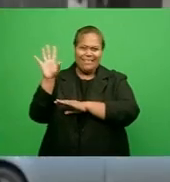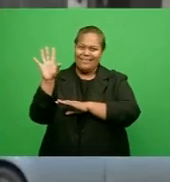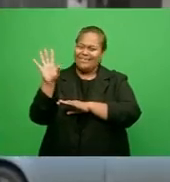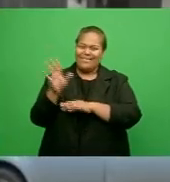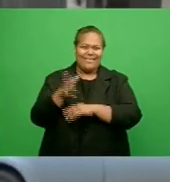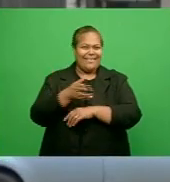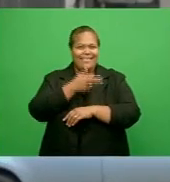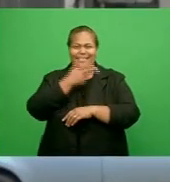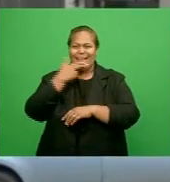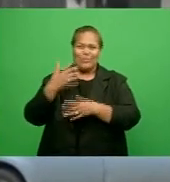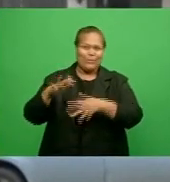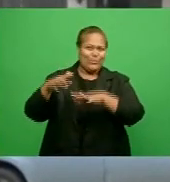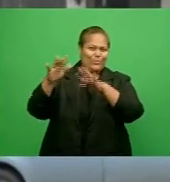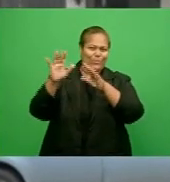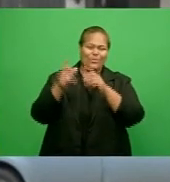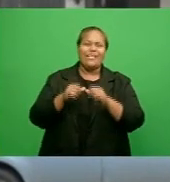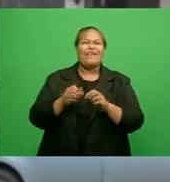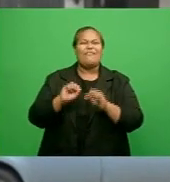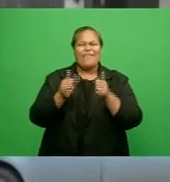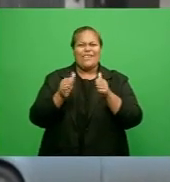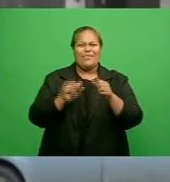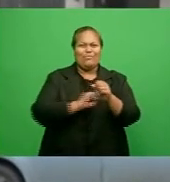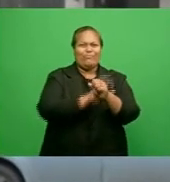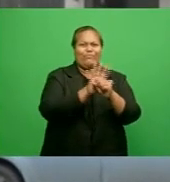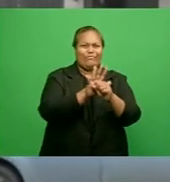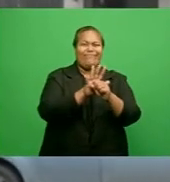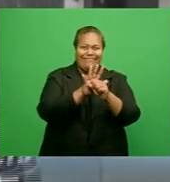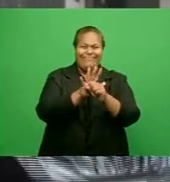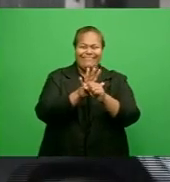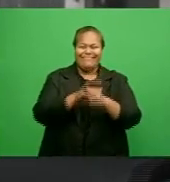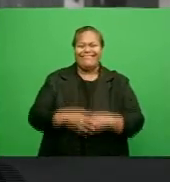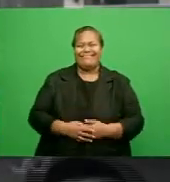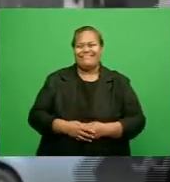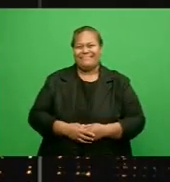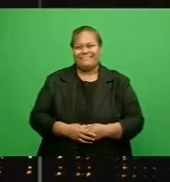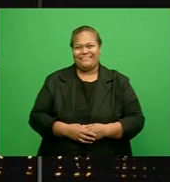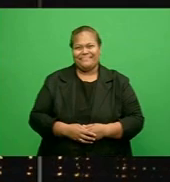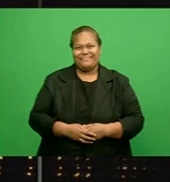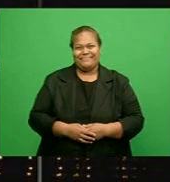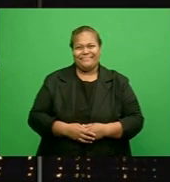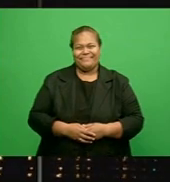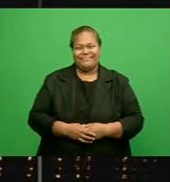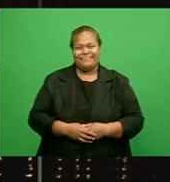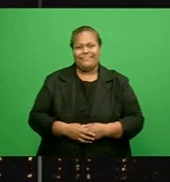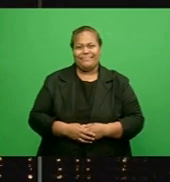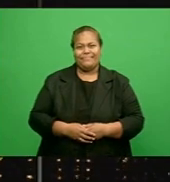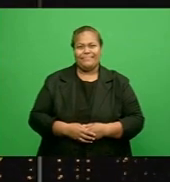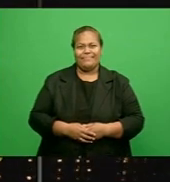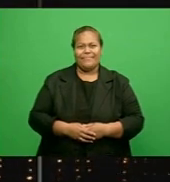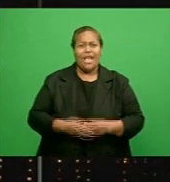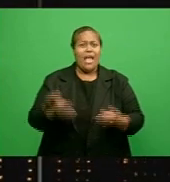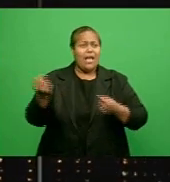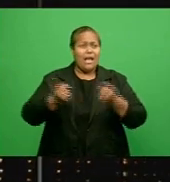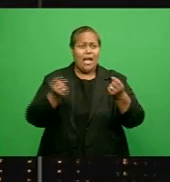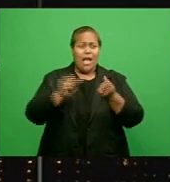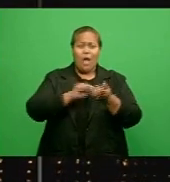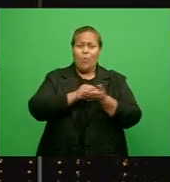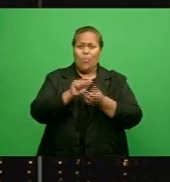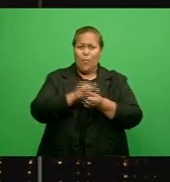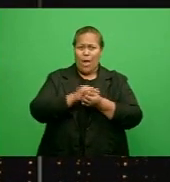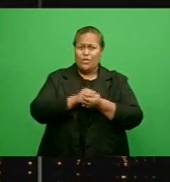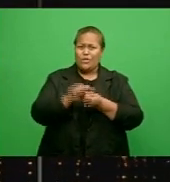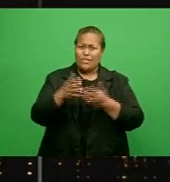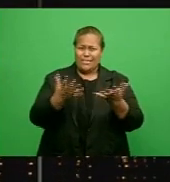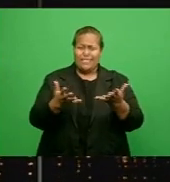lull caused by COVID-19. Ritika Pratap, FBC News. A car wash and a service centre in Kinoya,